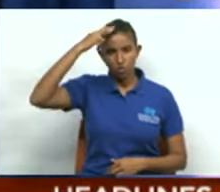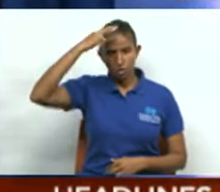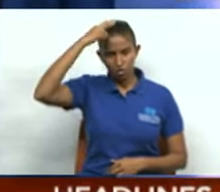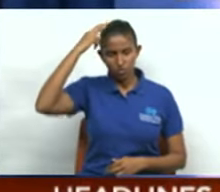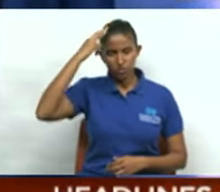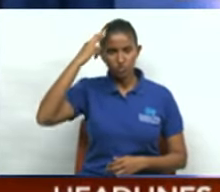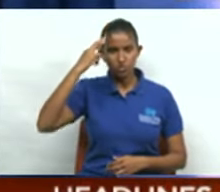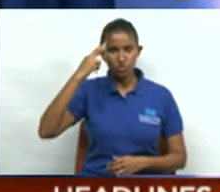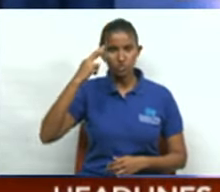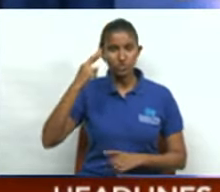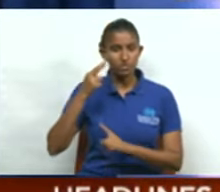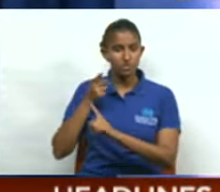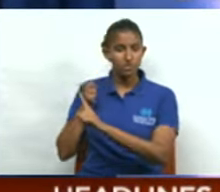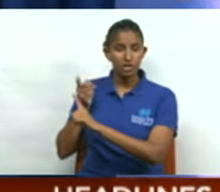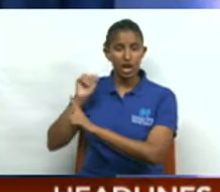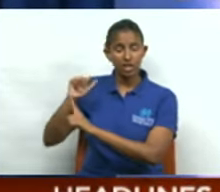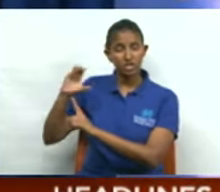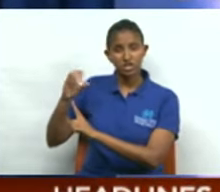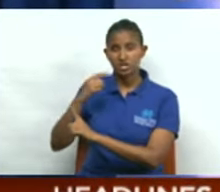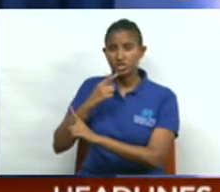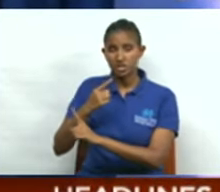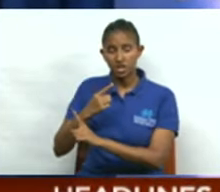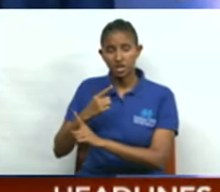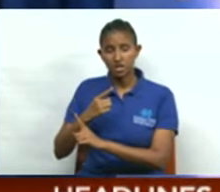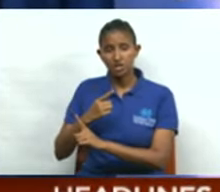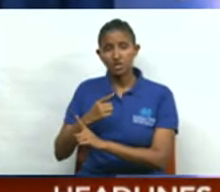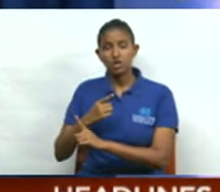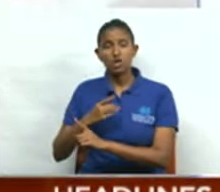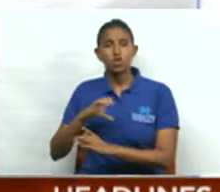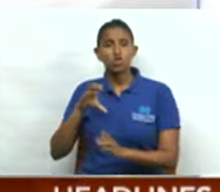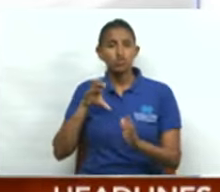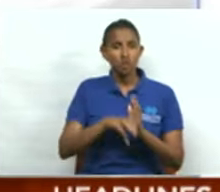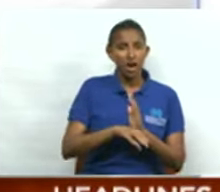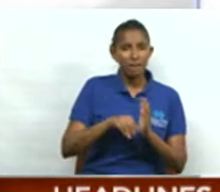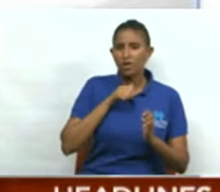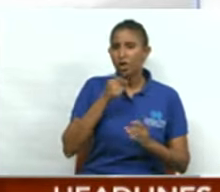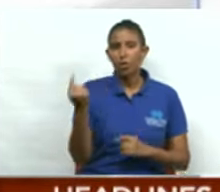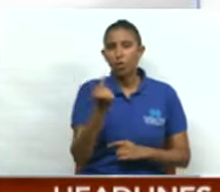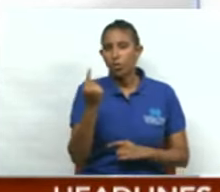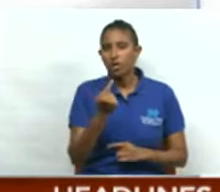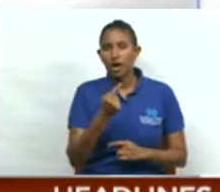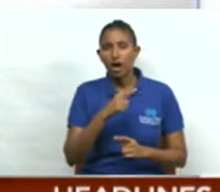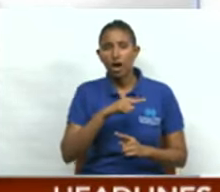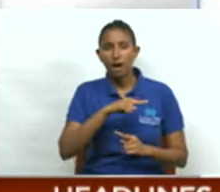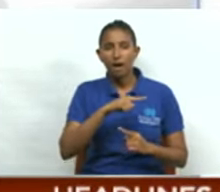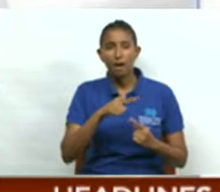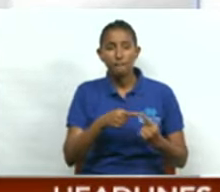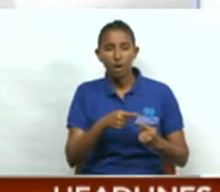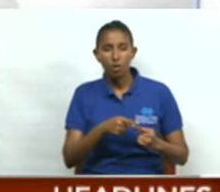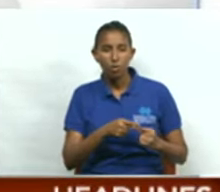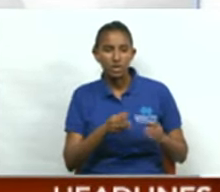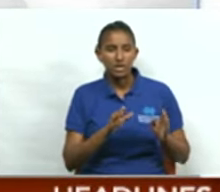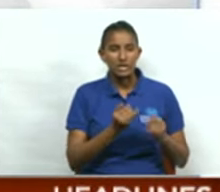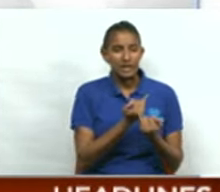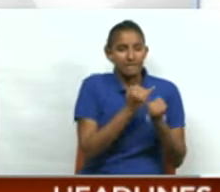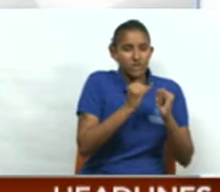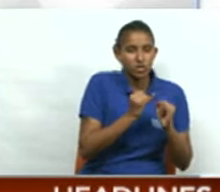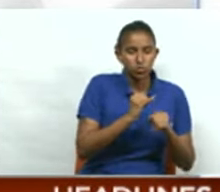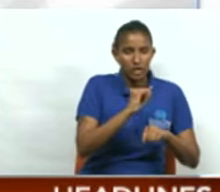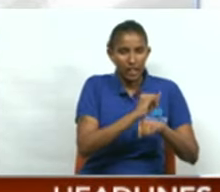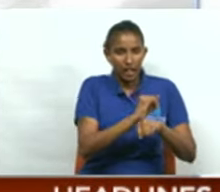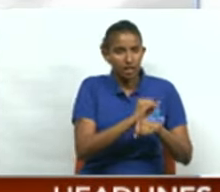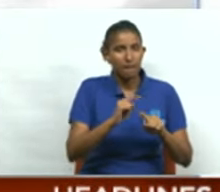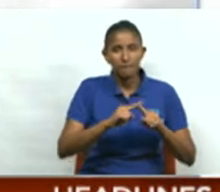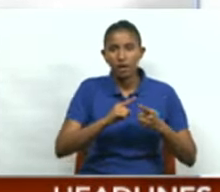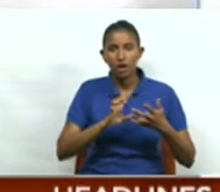his belief that crime is not a national but regional issue. He urged Dr. Rowley to take his remarks as a collective call to action